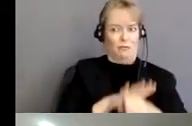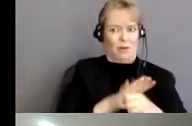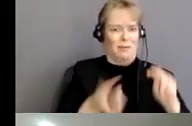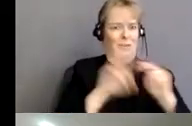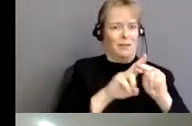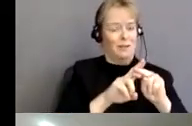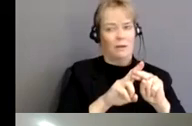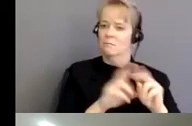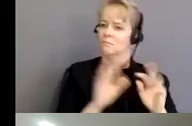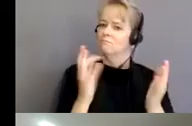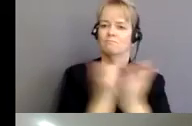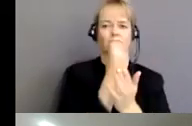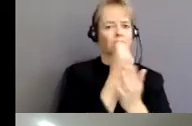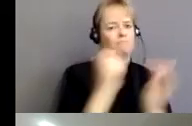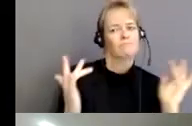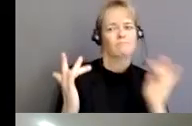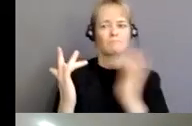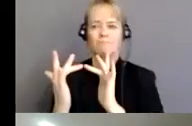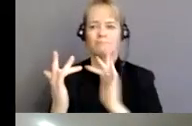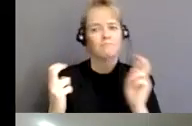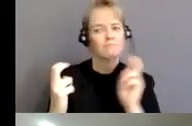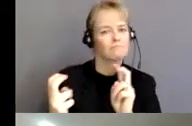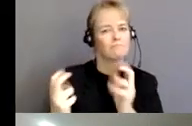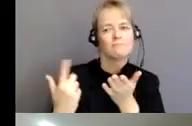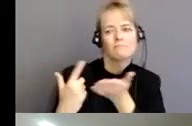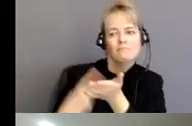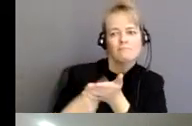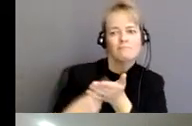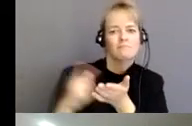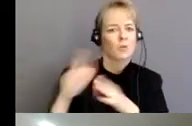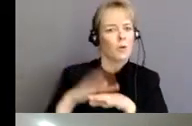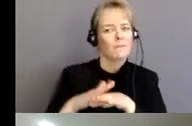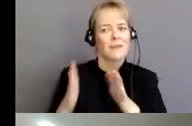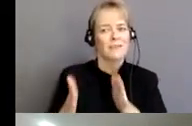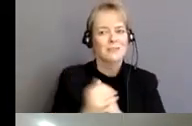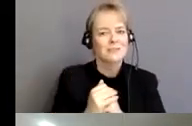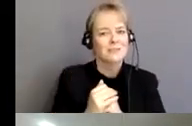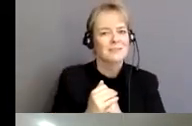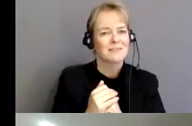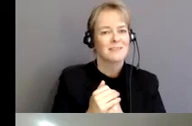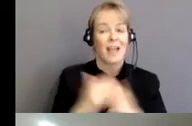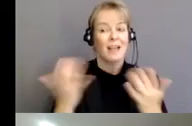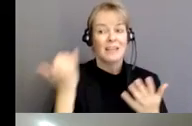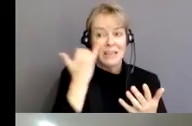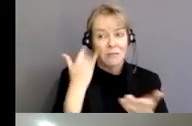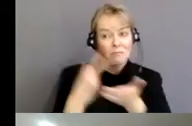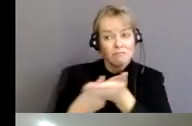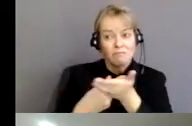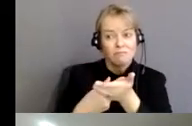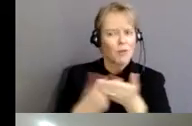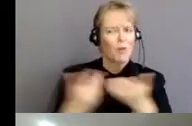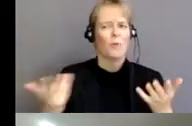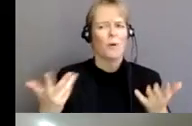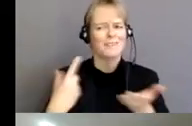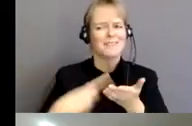a dialogue, have a communication with them. And if you're communicating with them, you know, what are you talking about? Certainly you want to